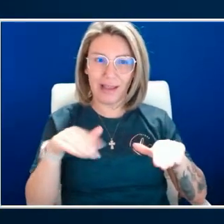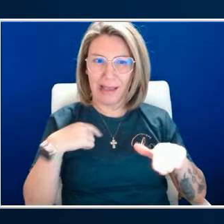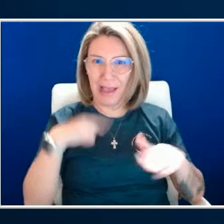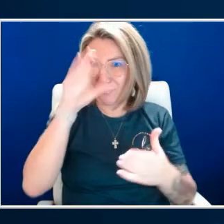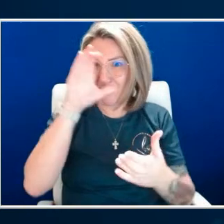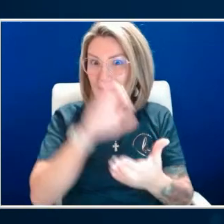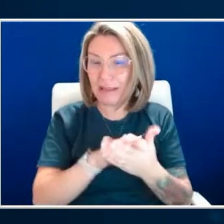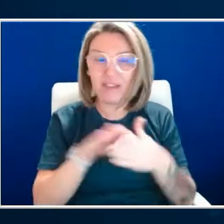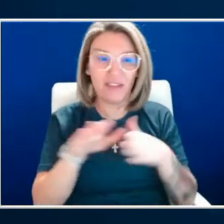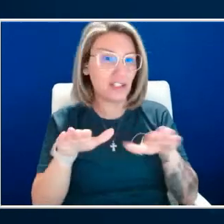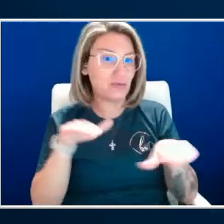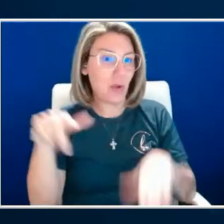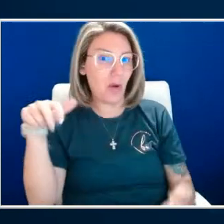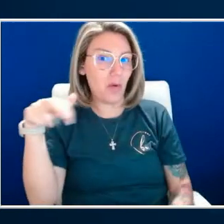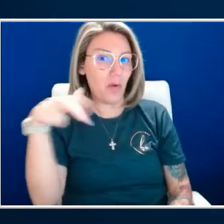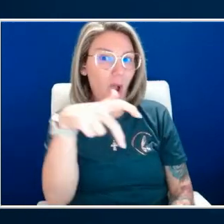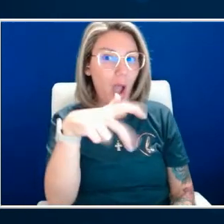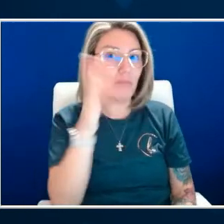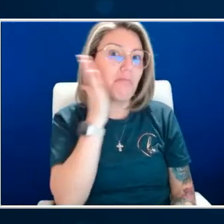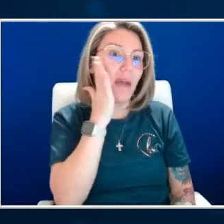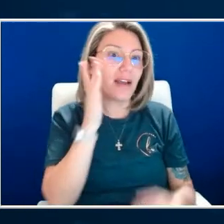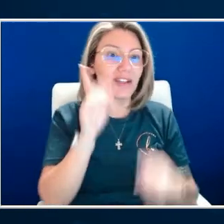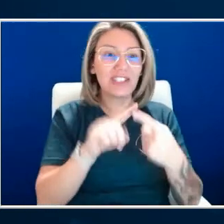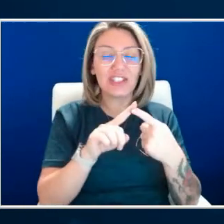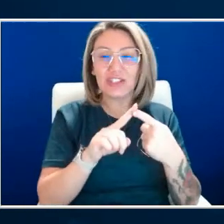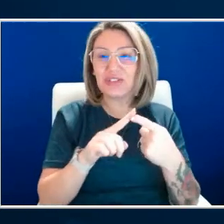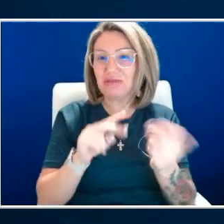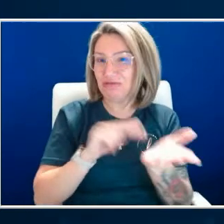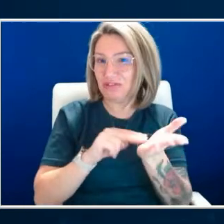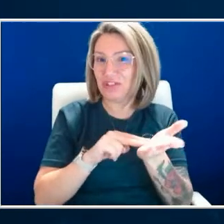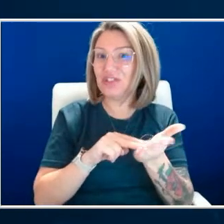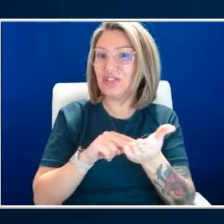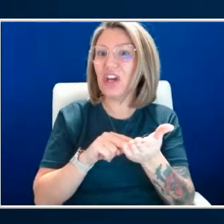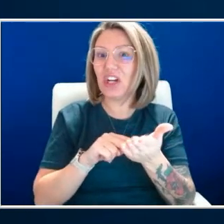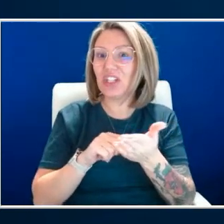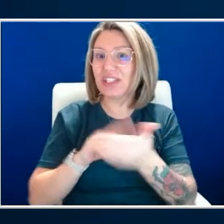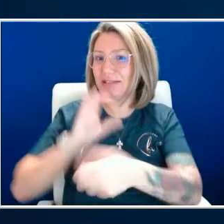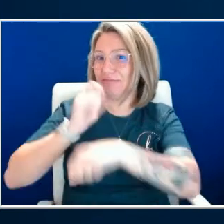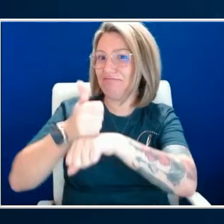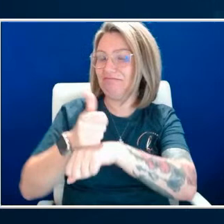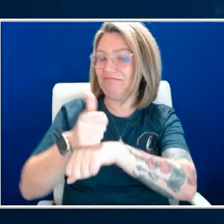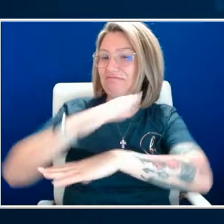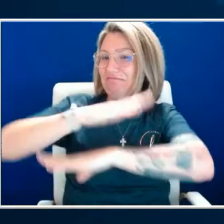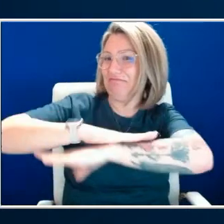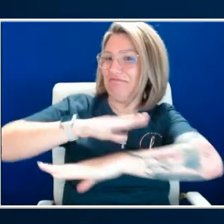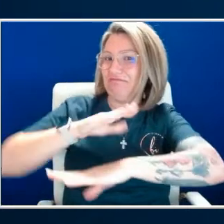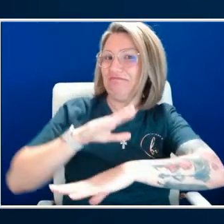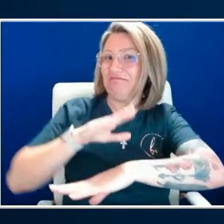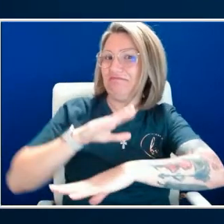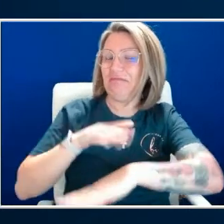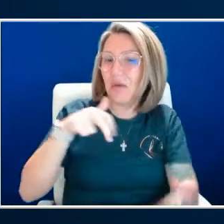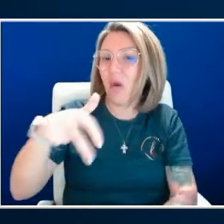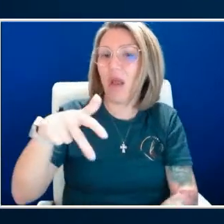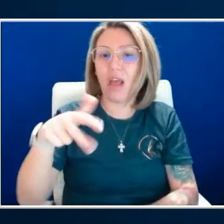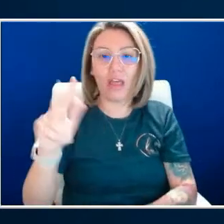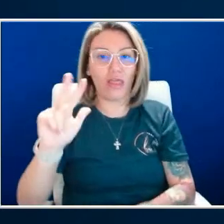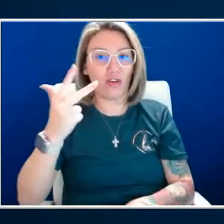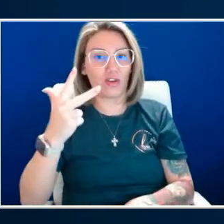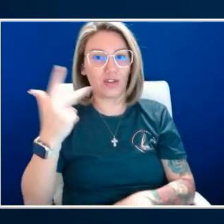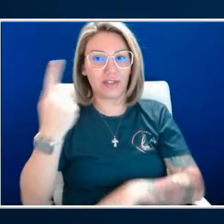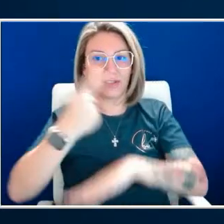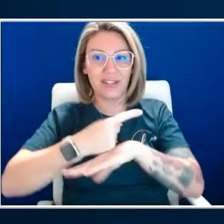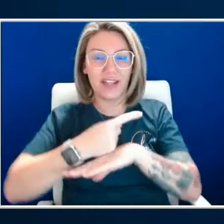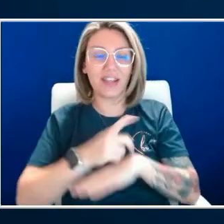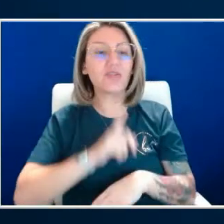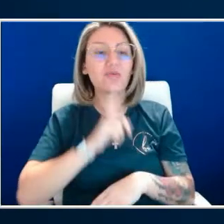my bed to the nurse's station. Not very far, but they had me walking on the third day. And I